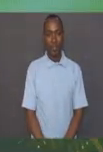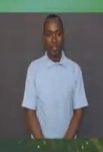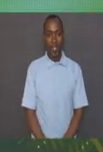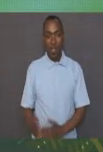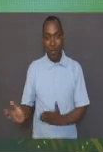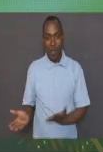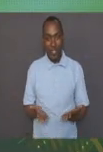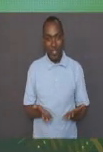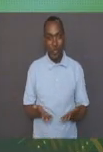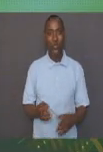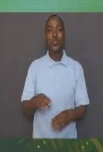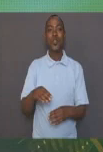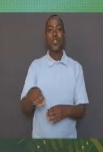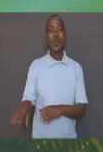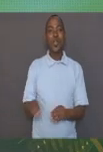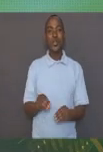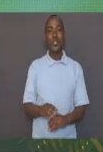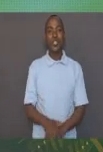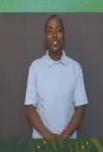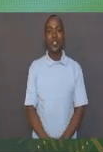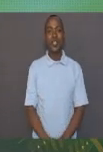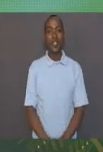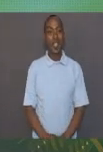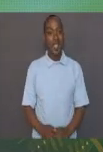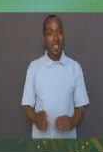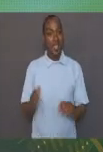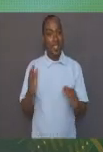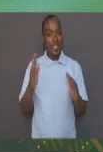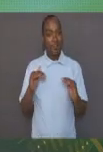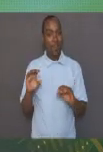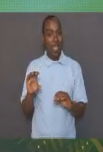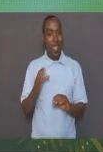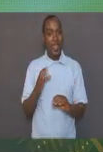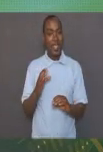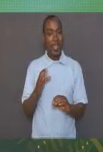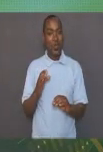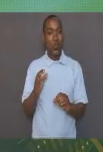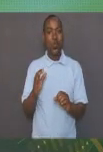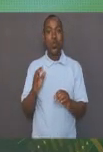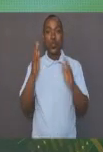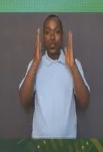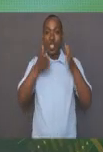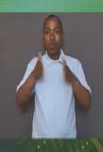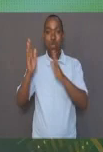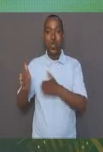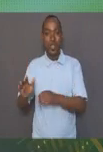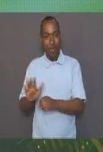Welcome back, students. I hope you were able to complete your